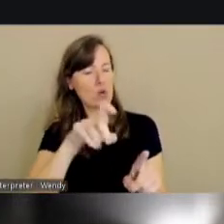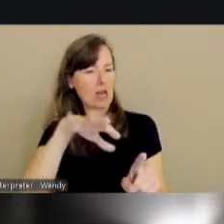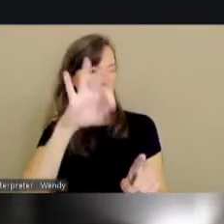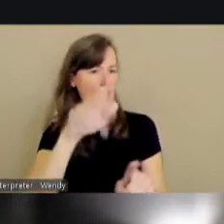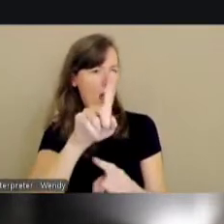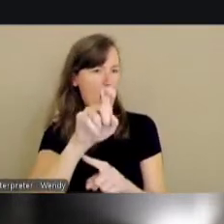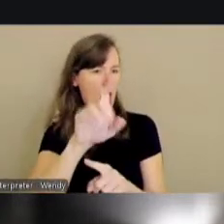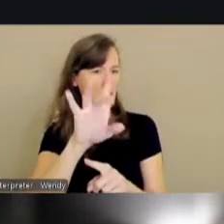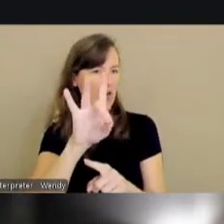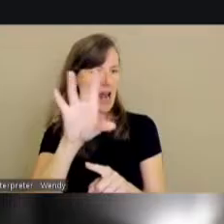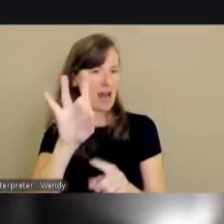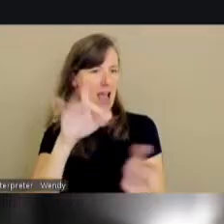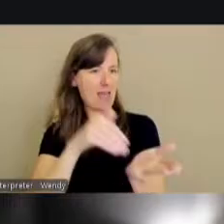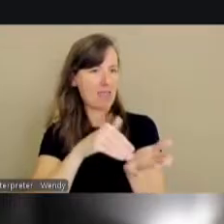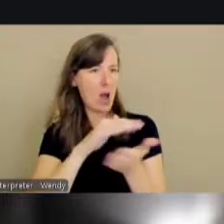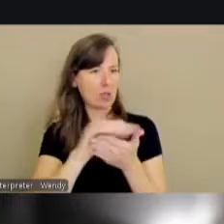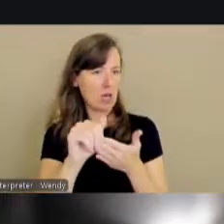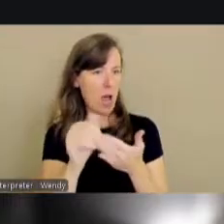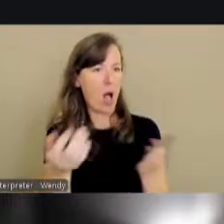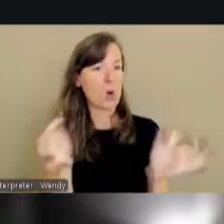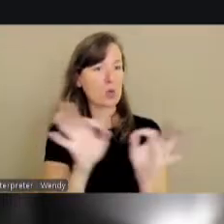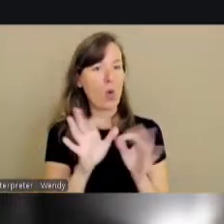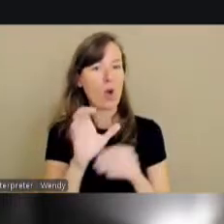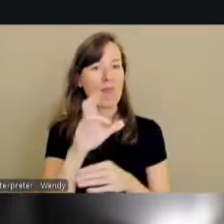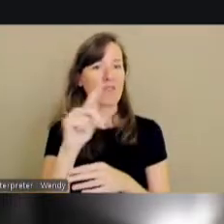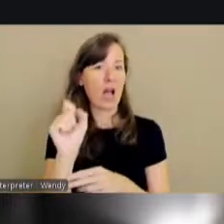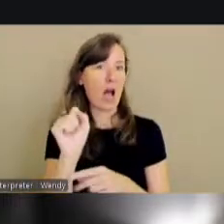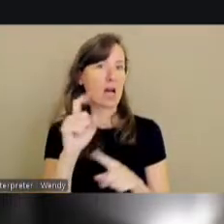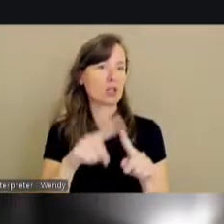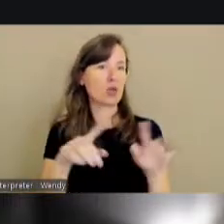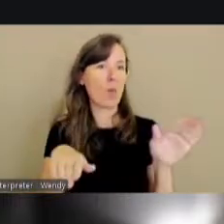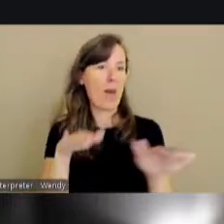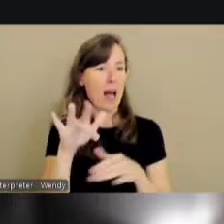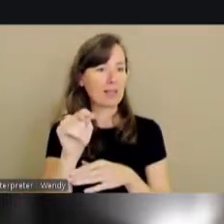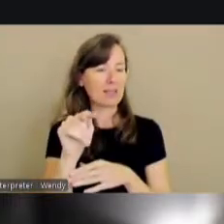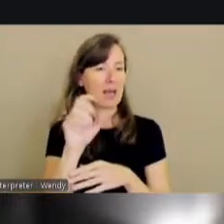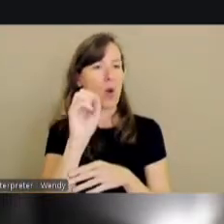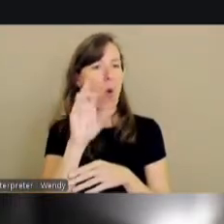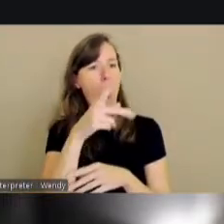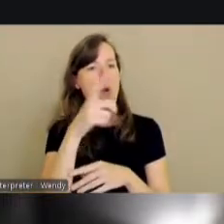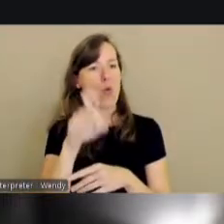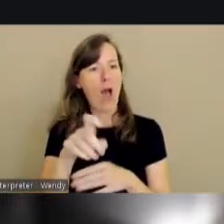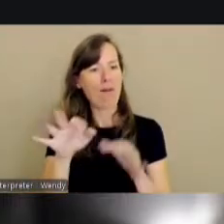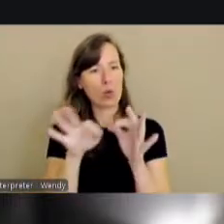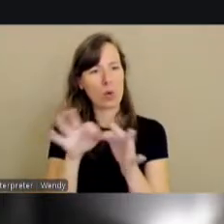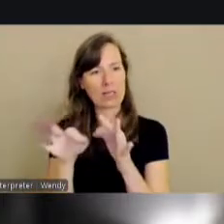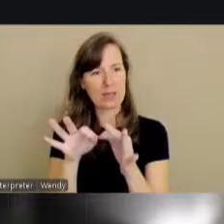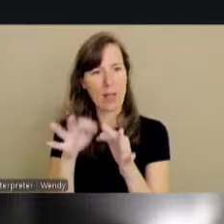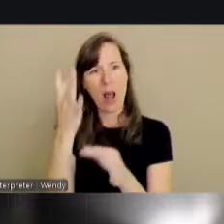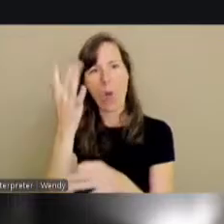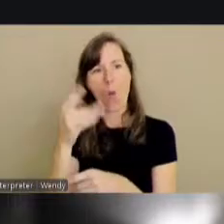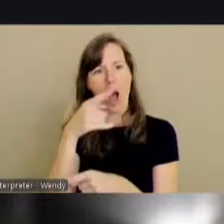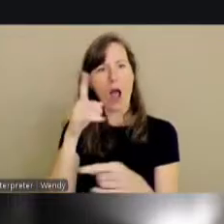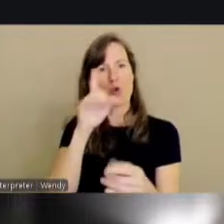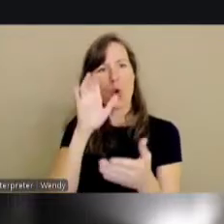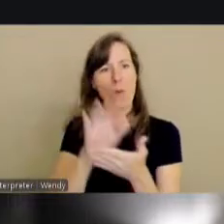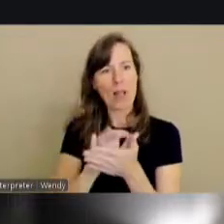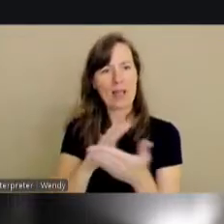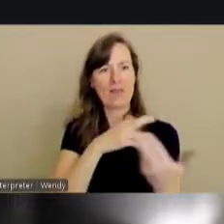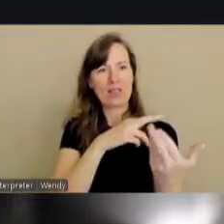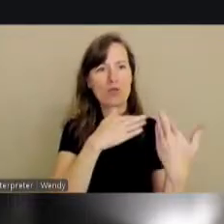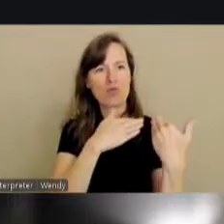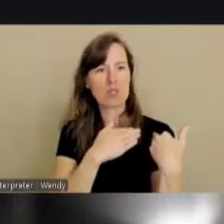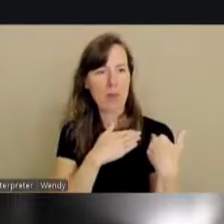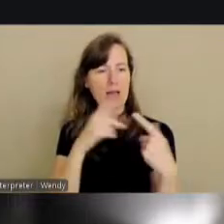$188,000 worth of cuts in order to balance it, or you have to explain why you believe it's responsible to